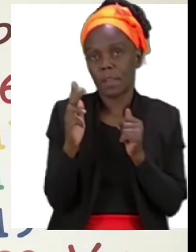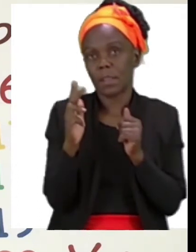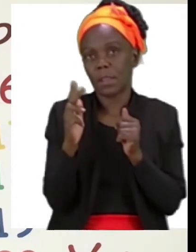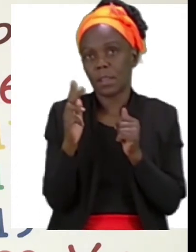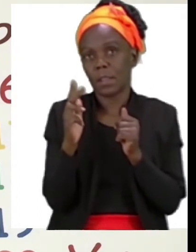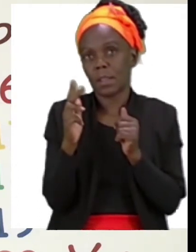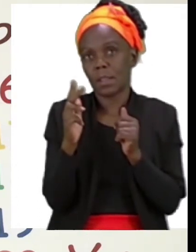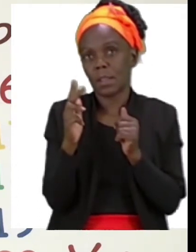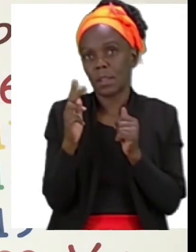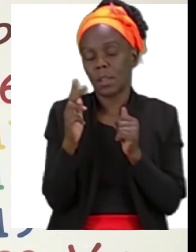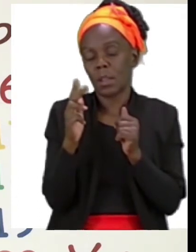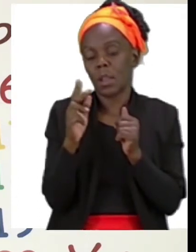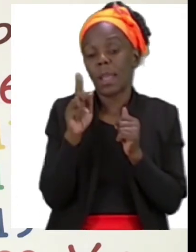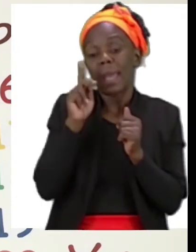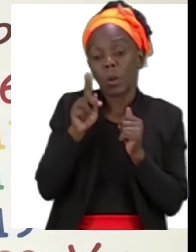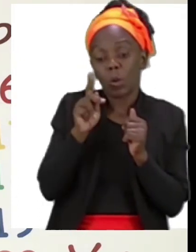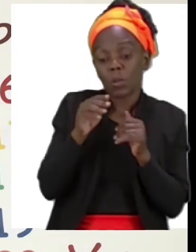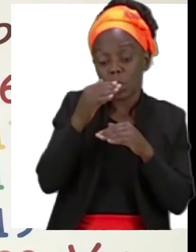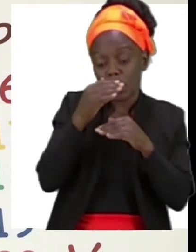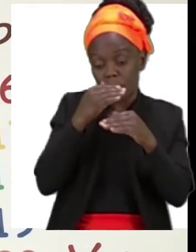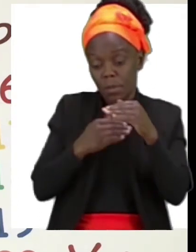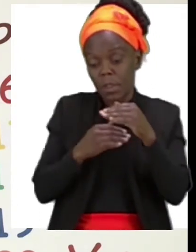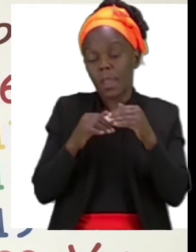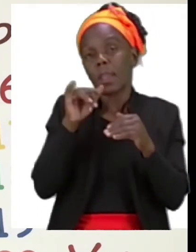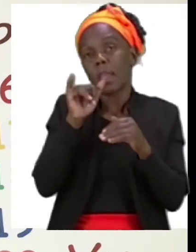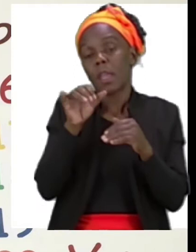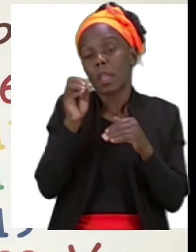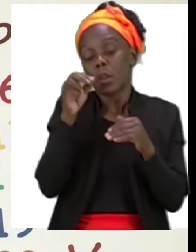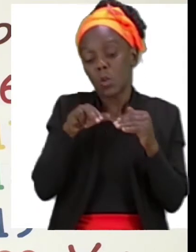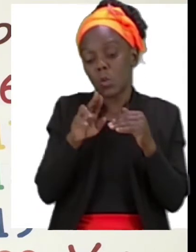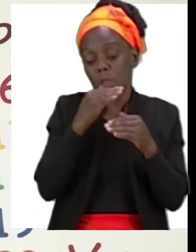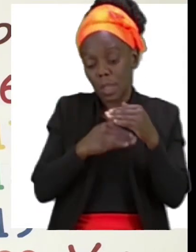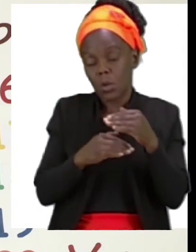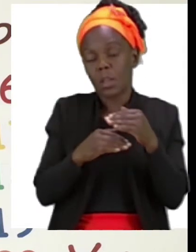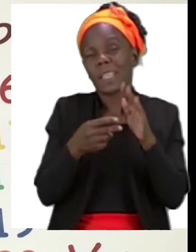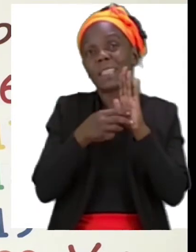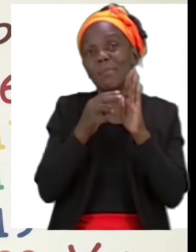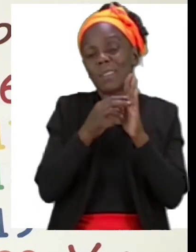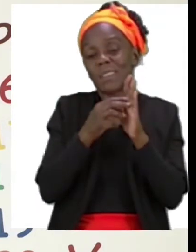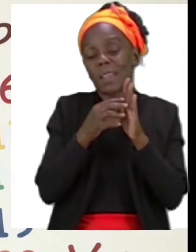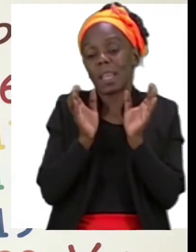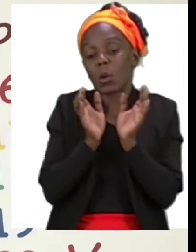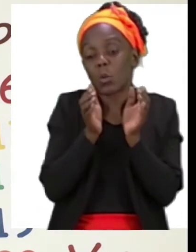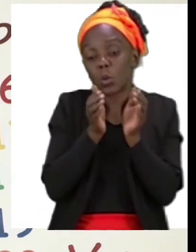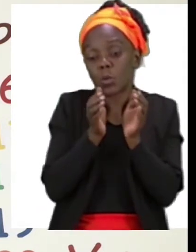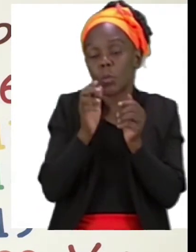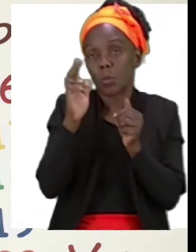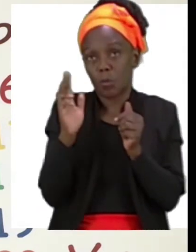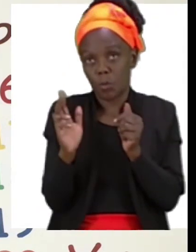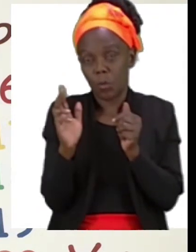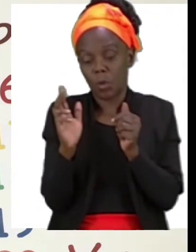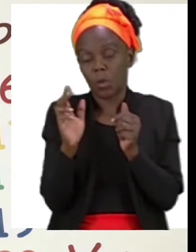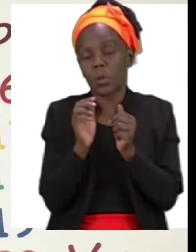which means a group of people that you are identifying. So you can use one as singular for